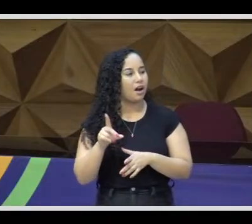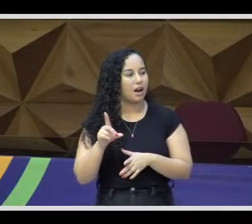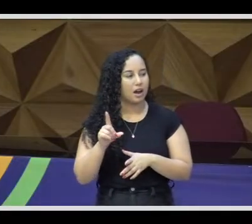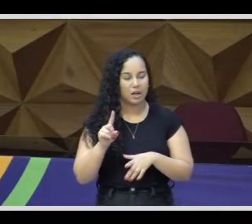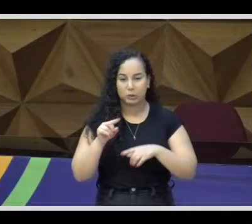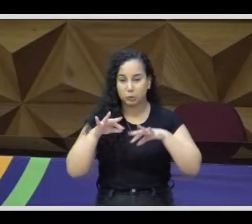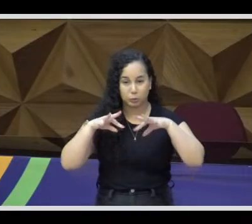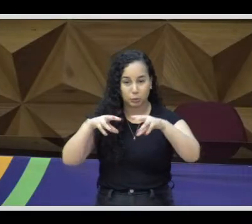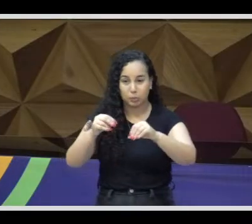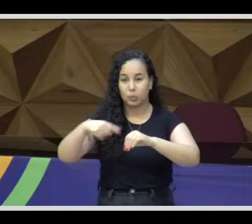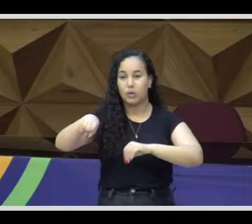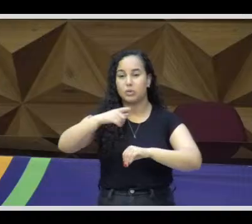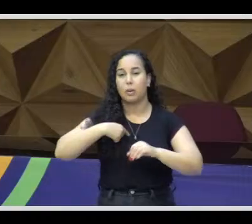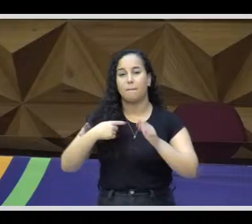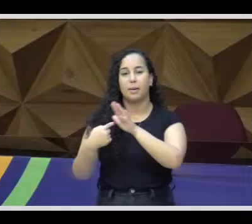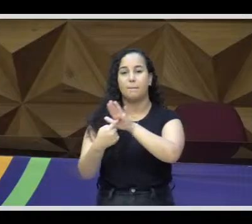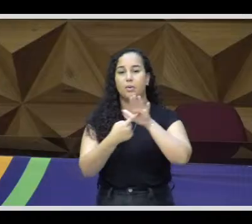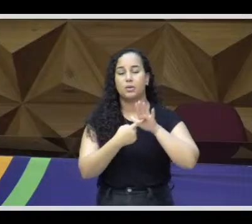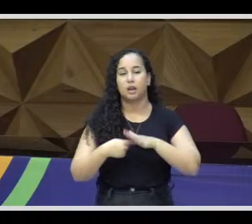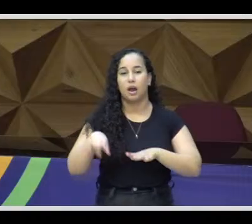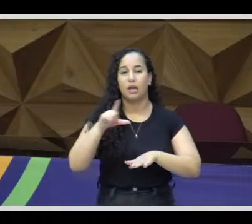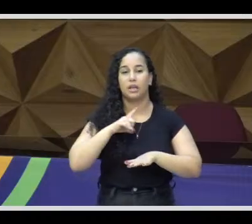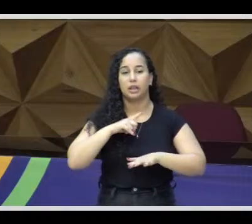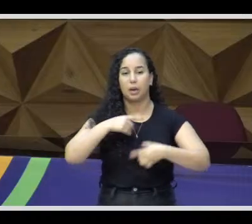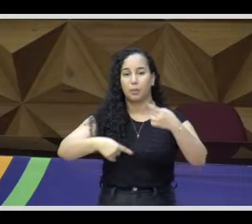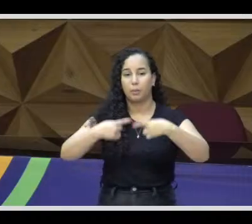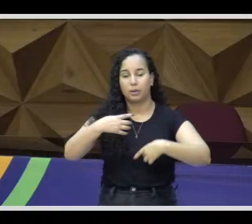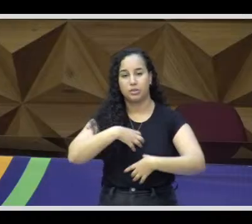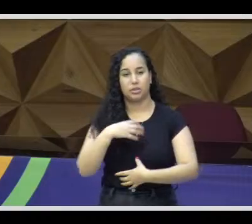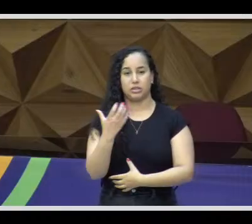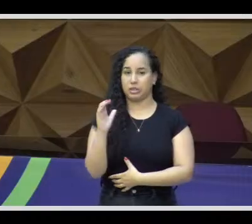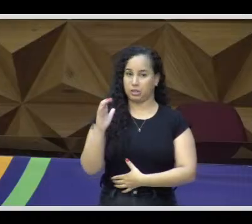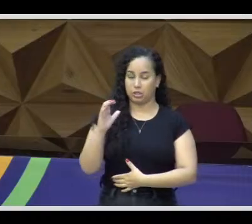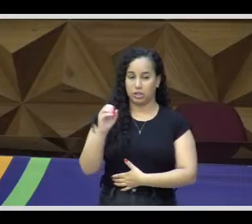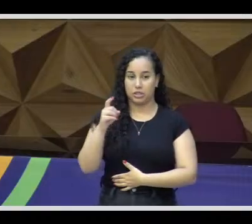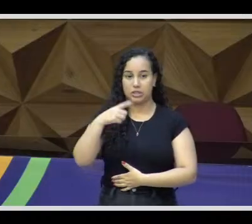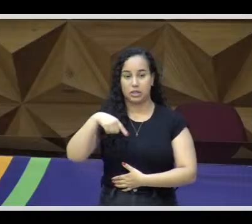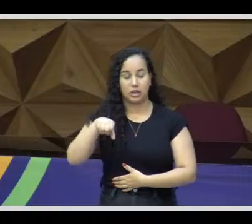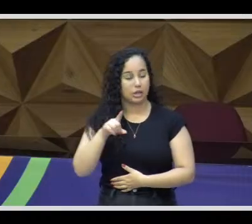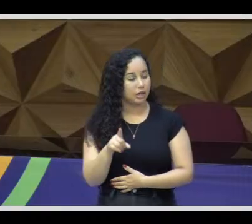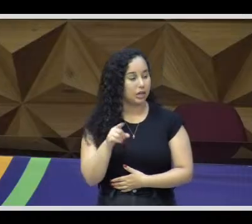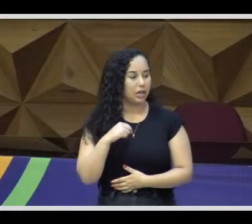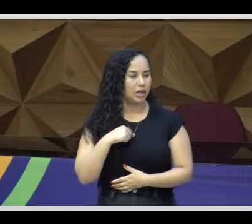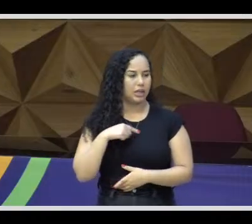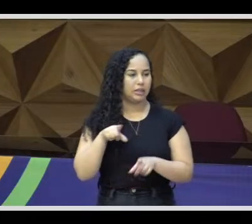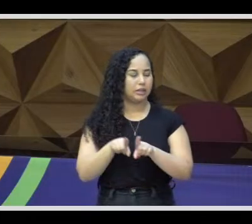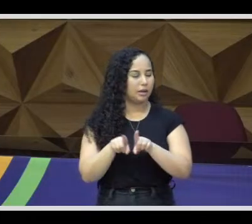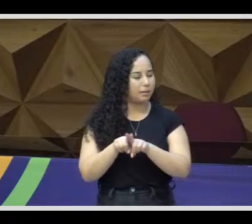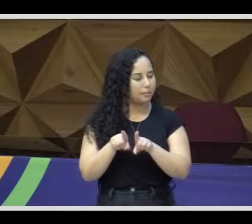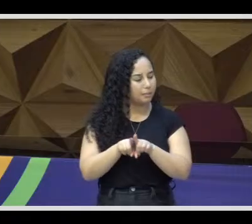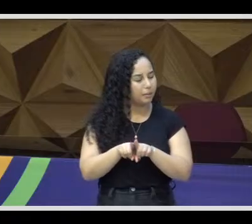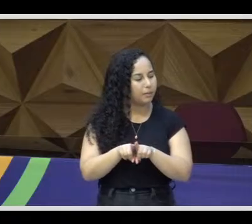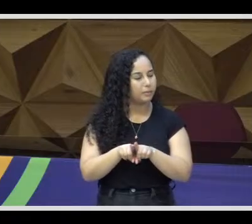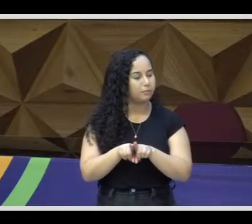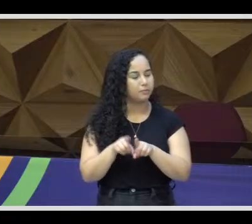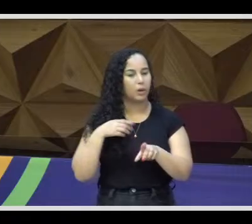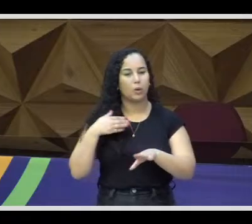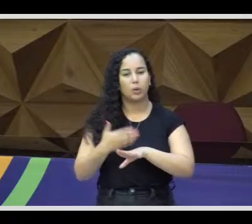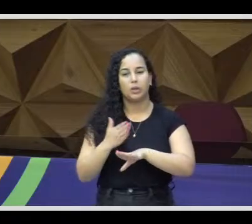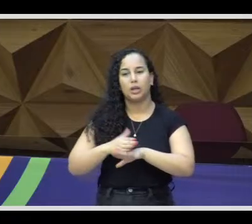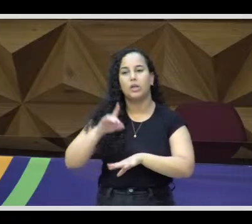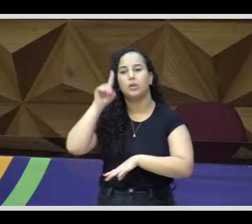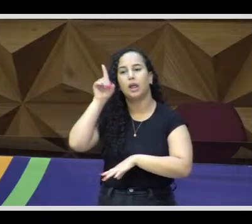all that is to show that as a political scientist and a methods guy, because I was trained in the